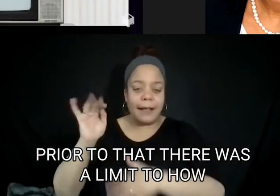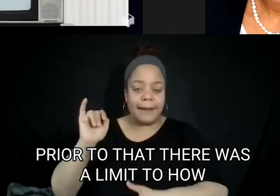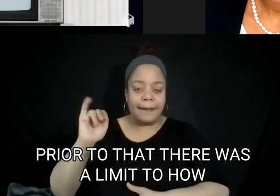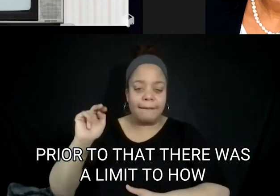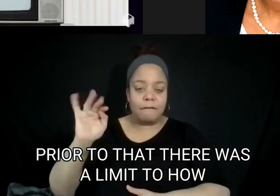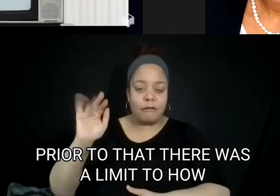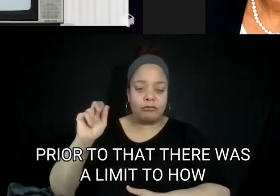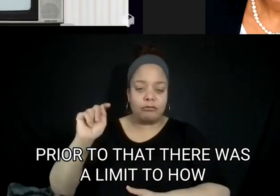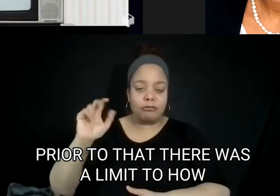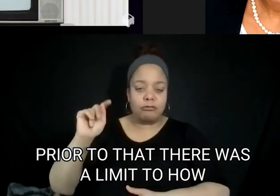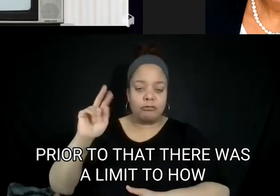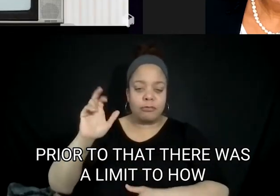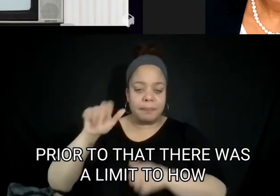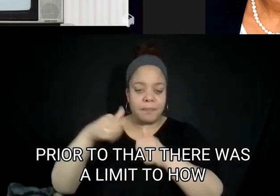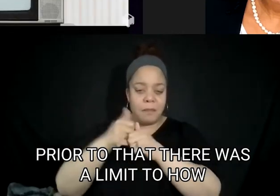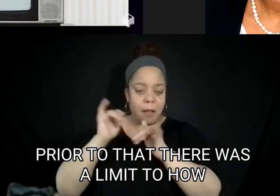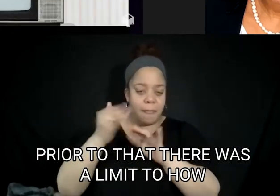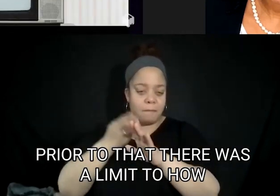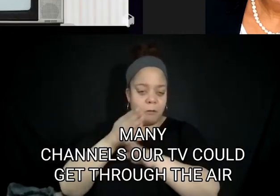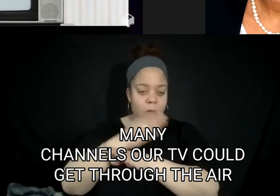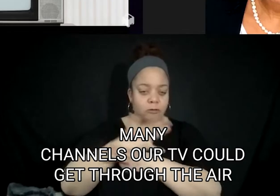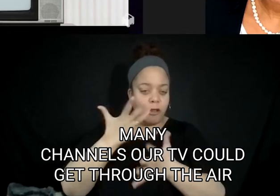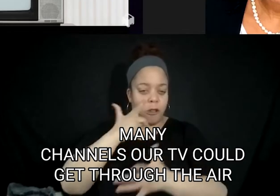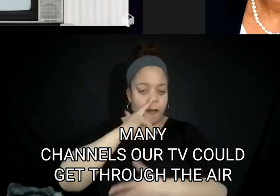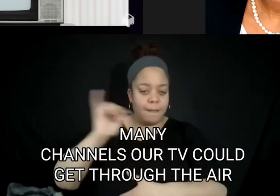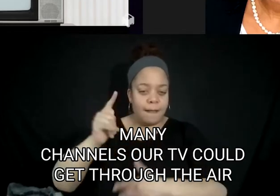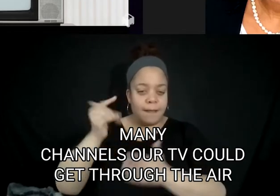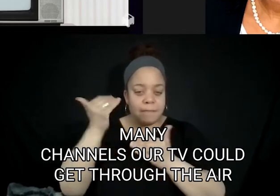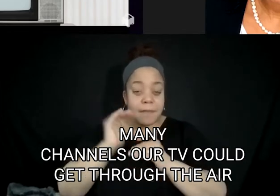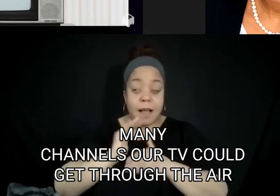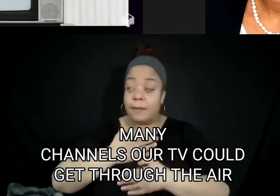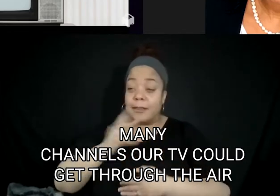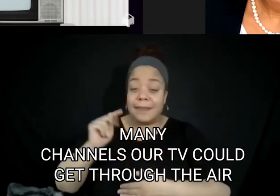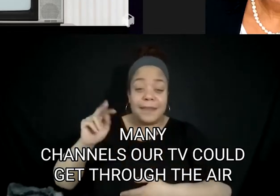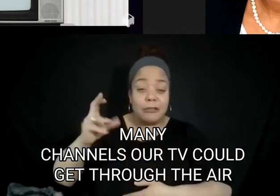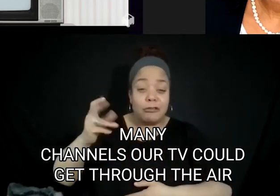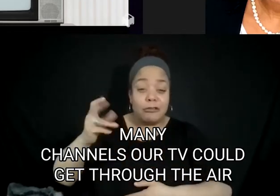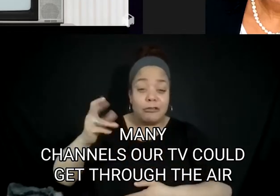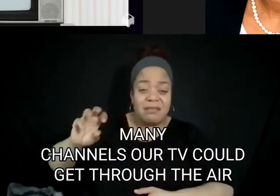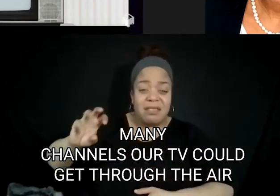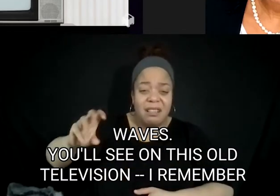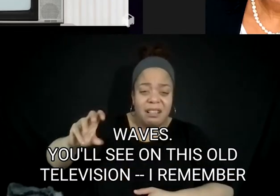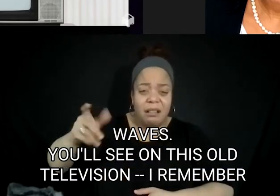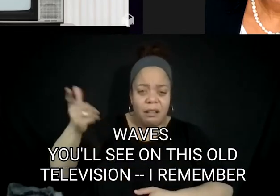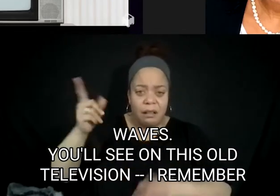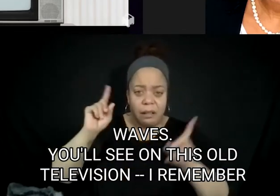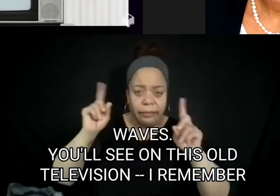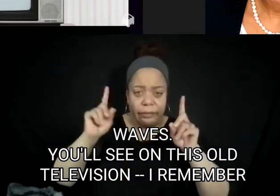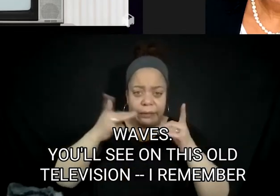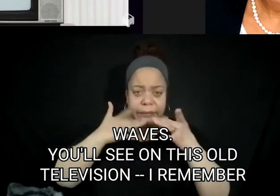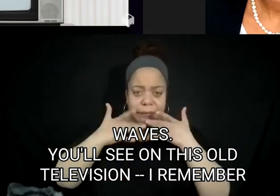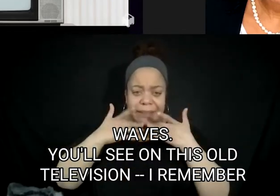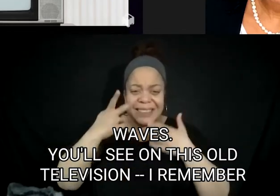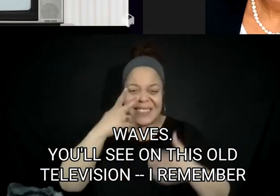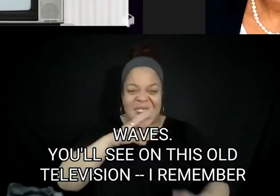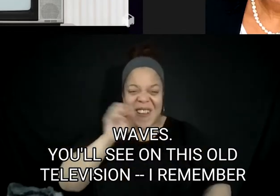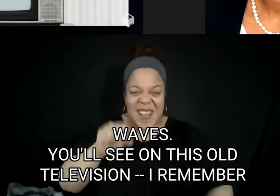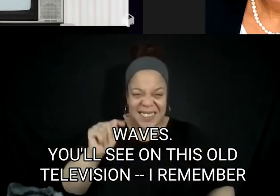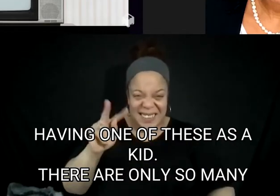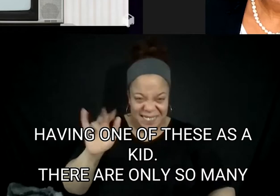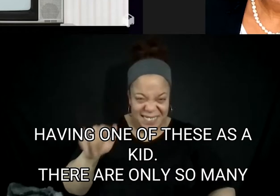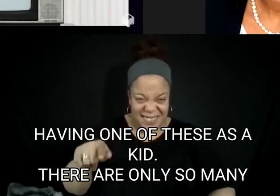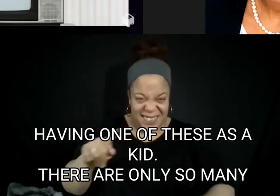this old television, I remember having one of these as a kid, there were only so many channels you could get up to. I think it was like a